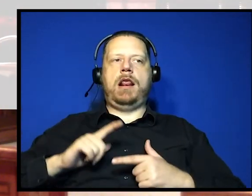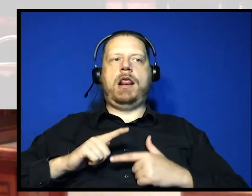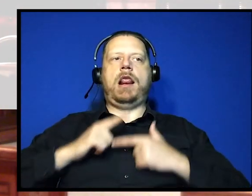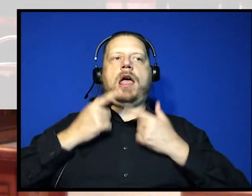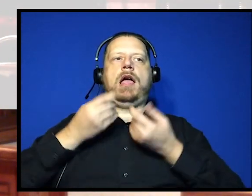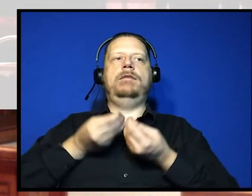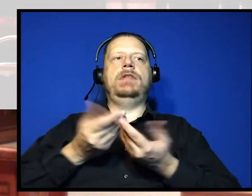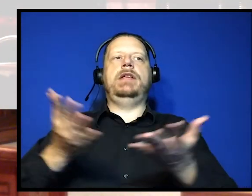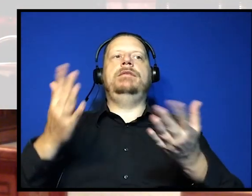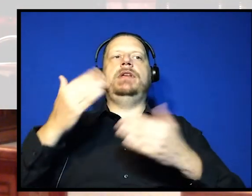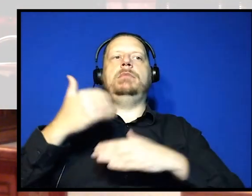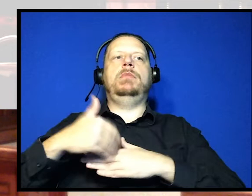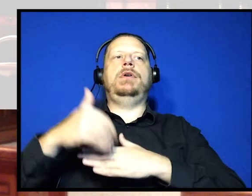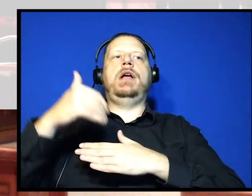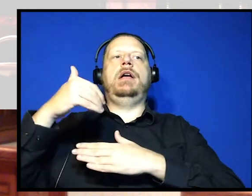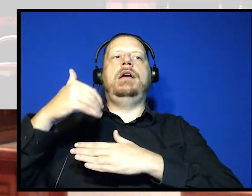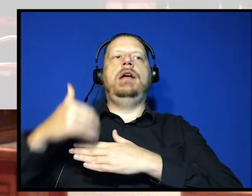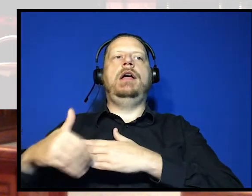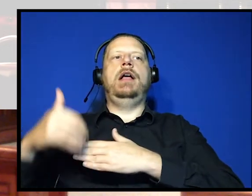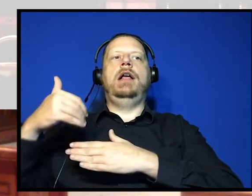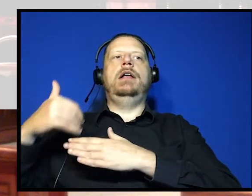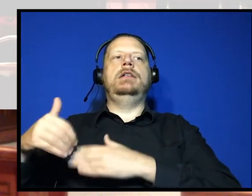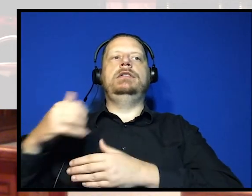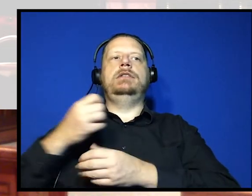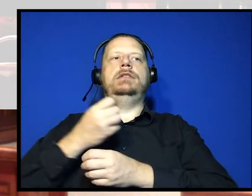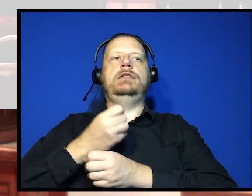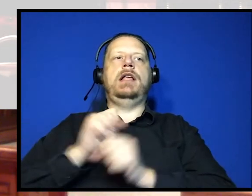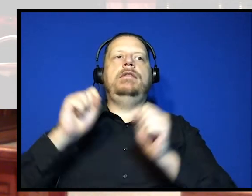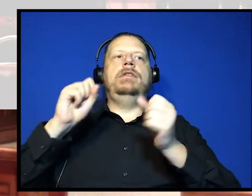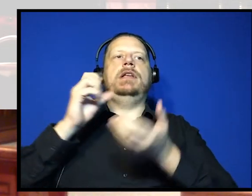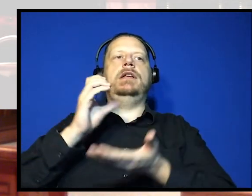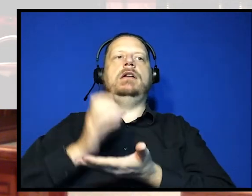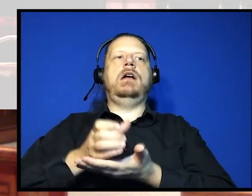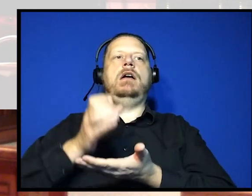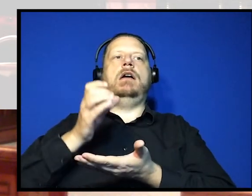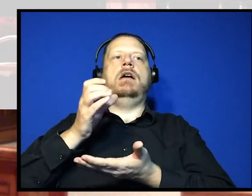God. Life-giving bread, saving